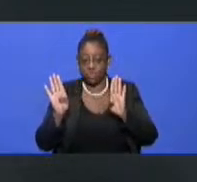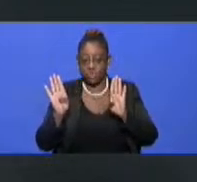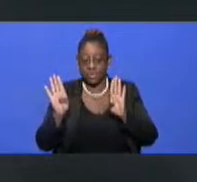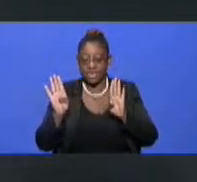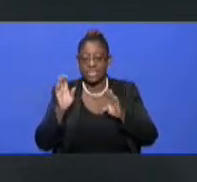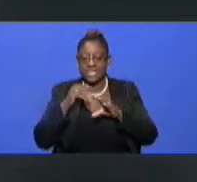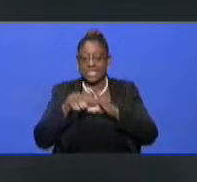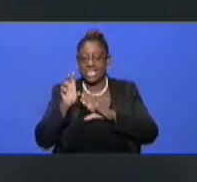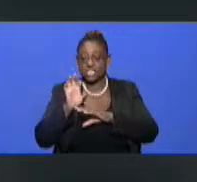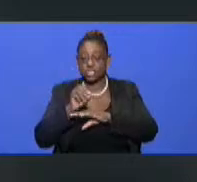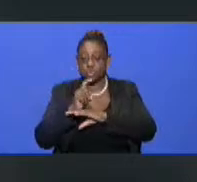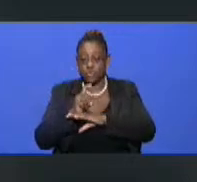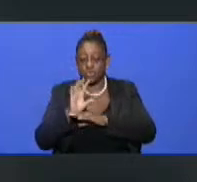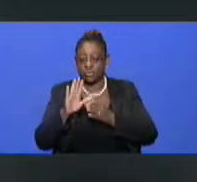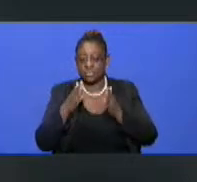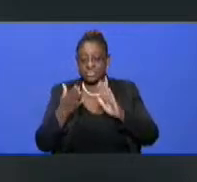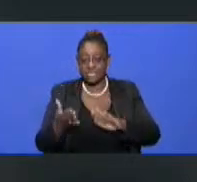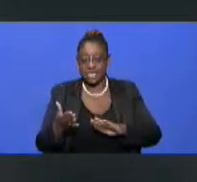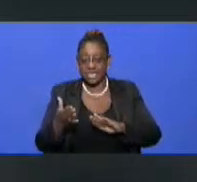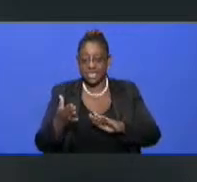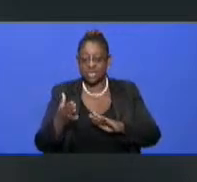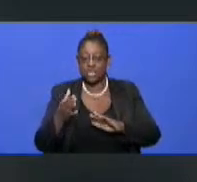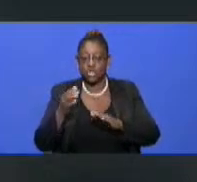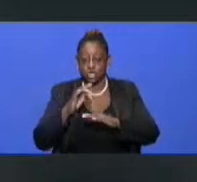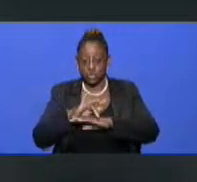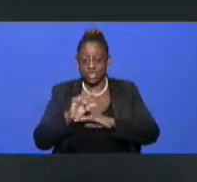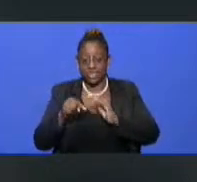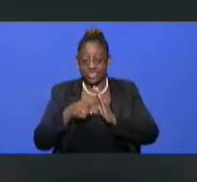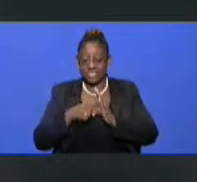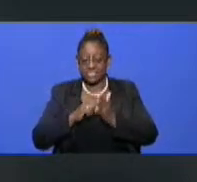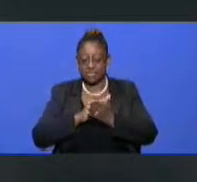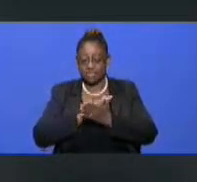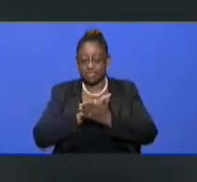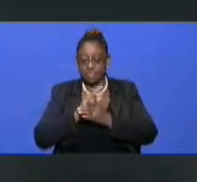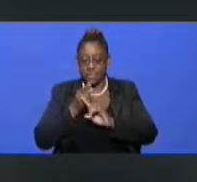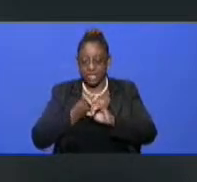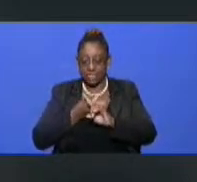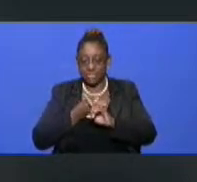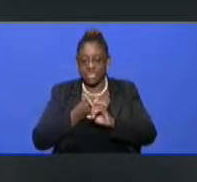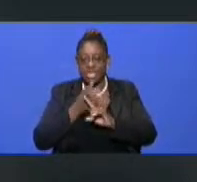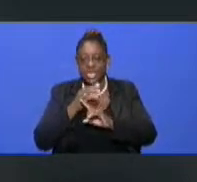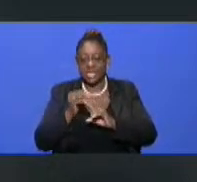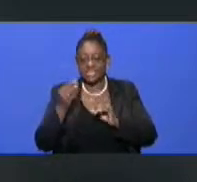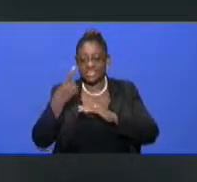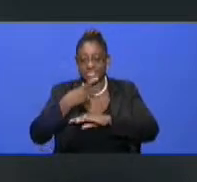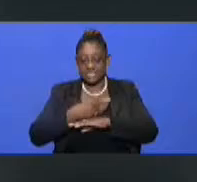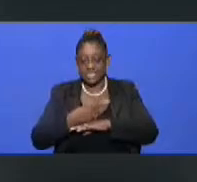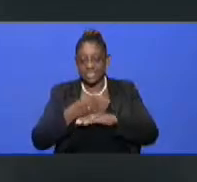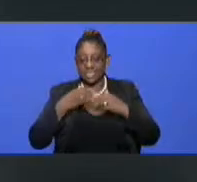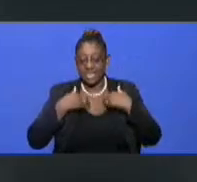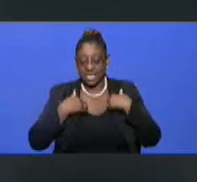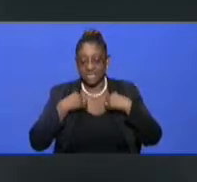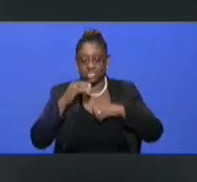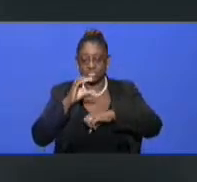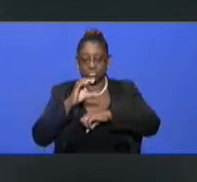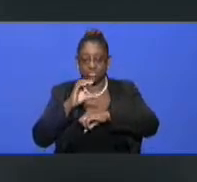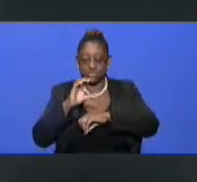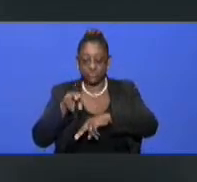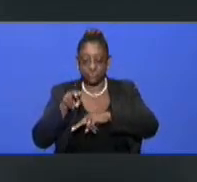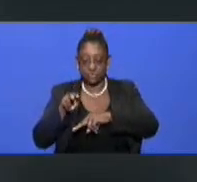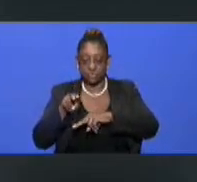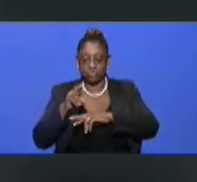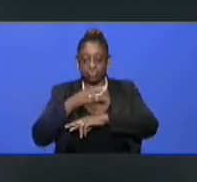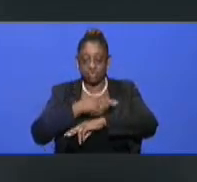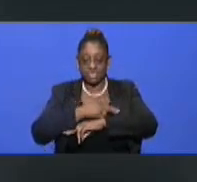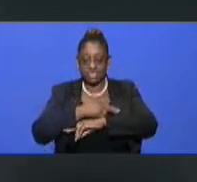in Exuma. She passed away earlier this month. Her funeral was held today at Robert Church on Prince Charles Drive. May she